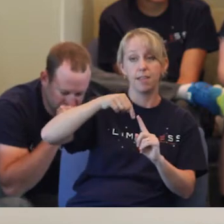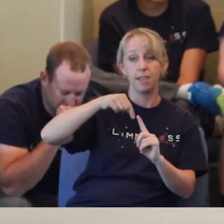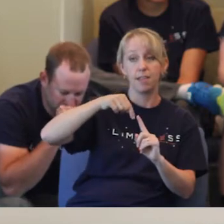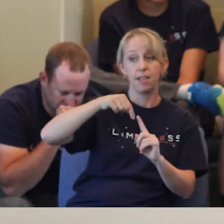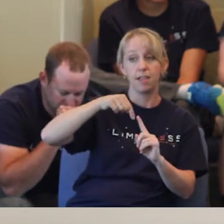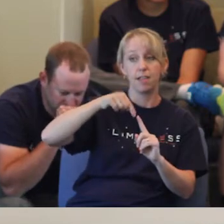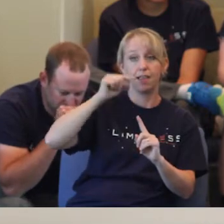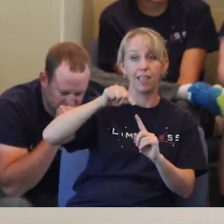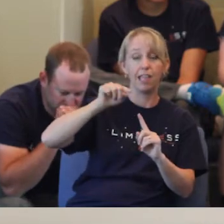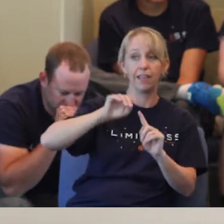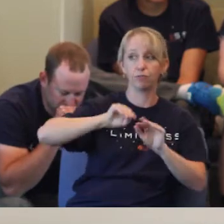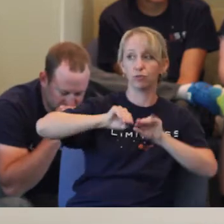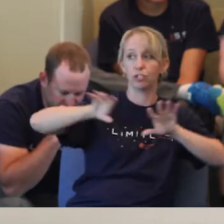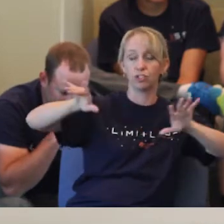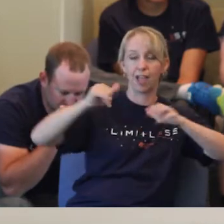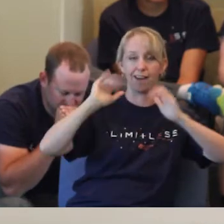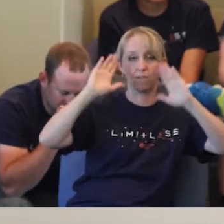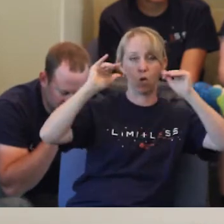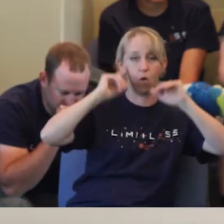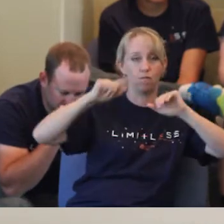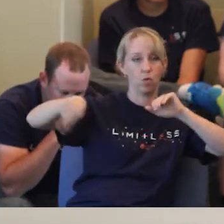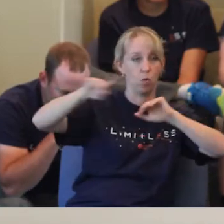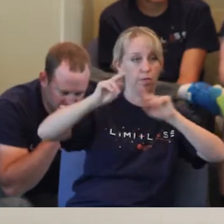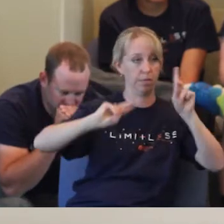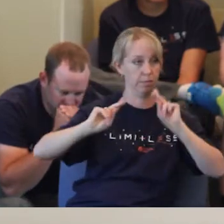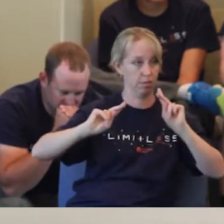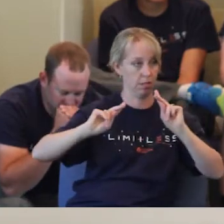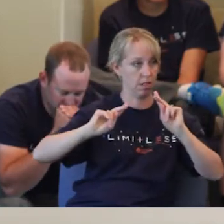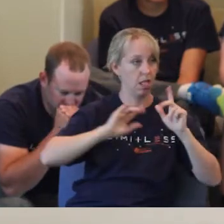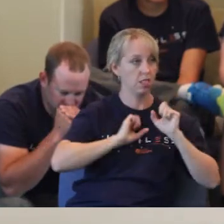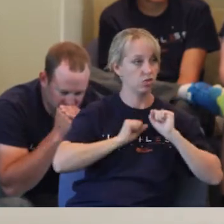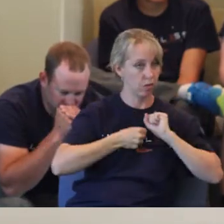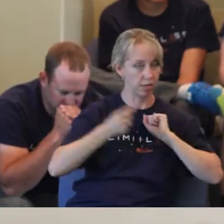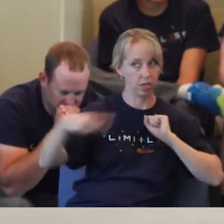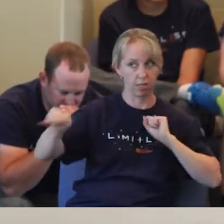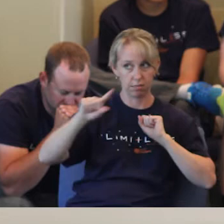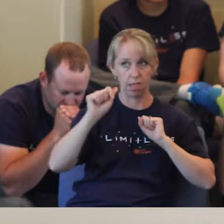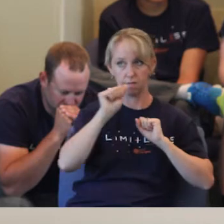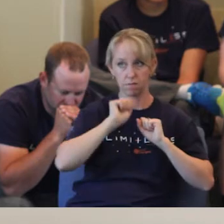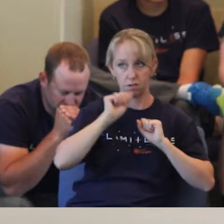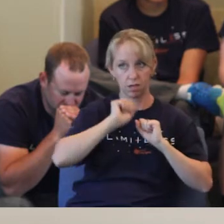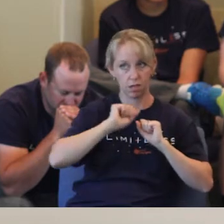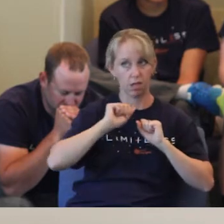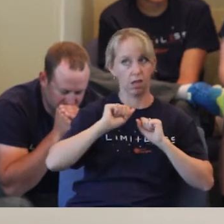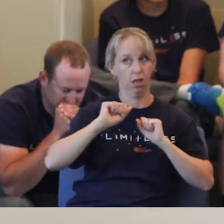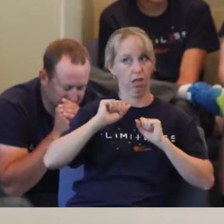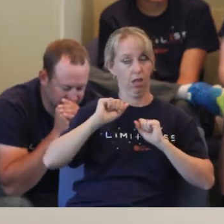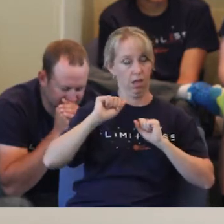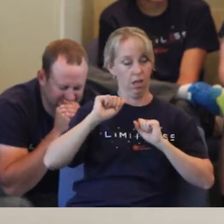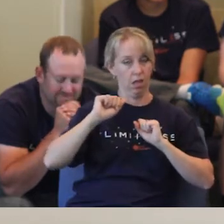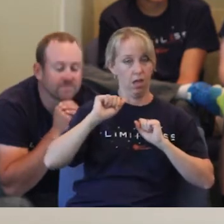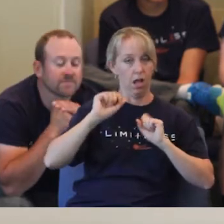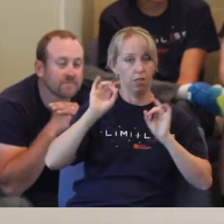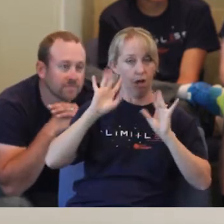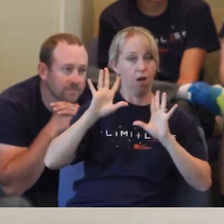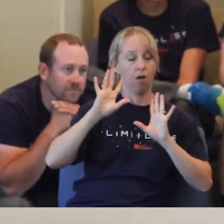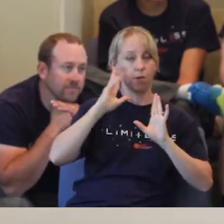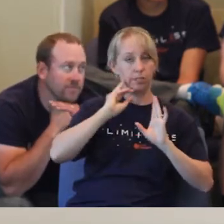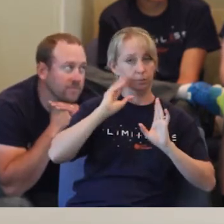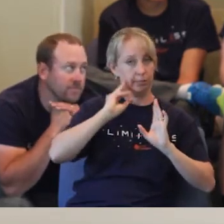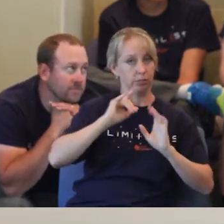to these people. The tragedy that they have endured and the hardships that they endure are